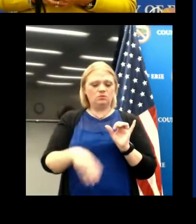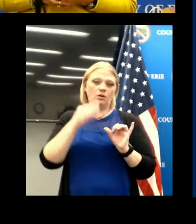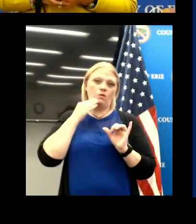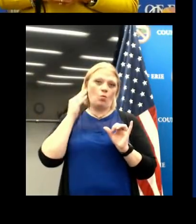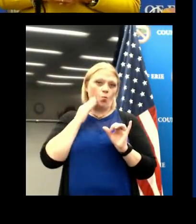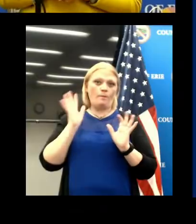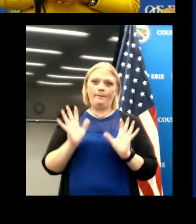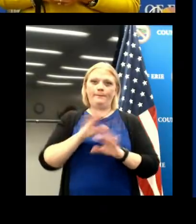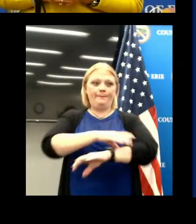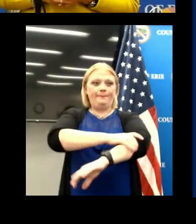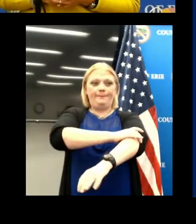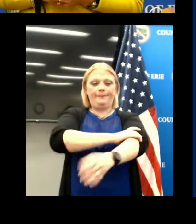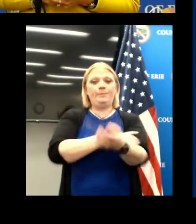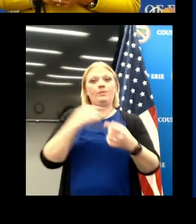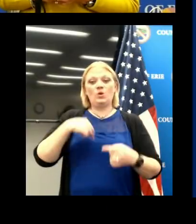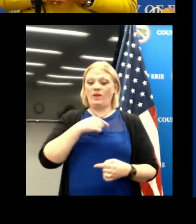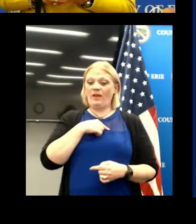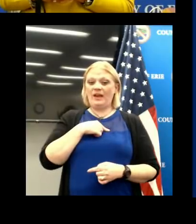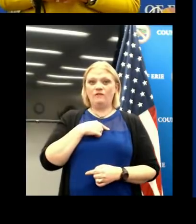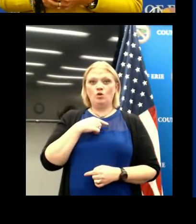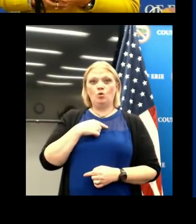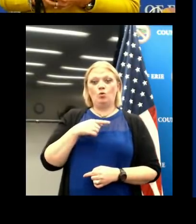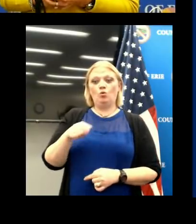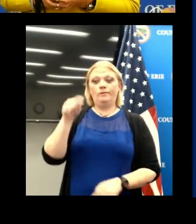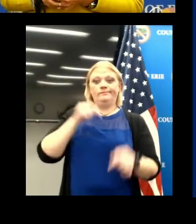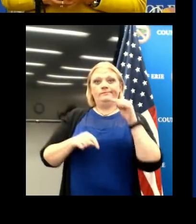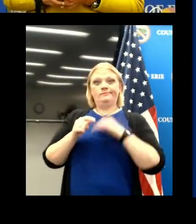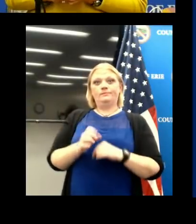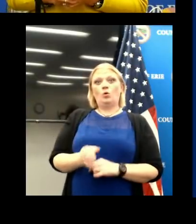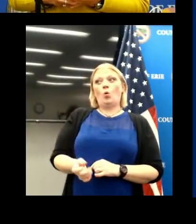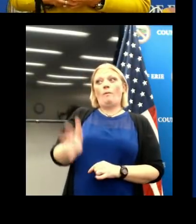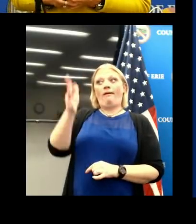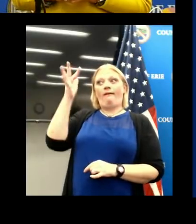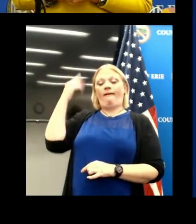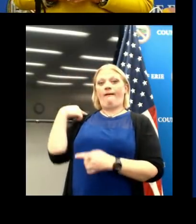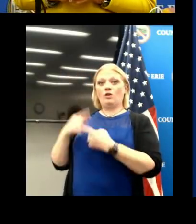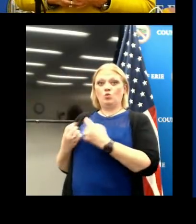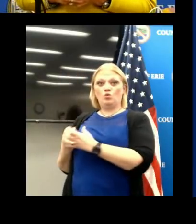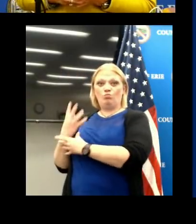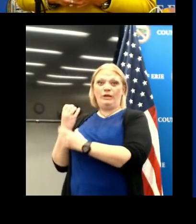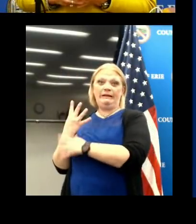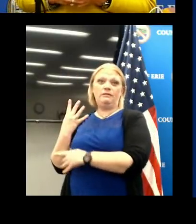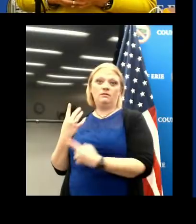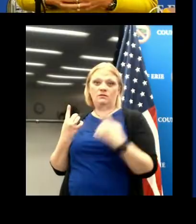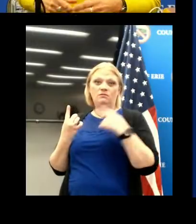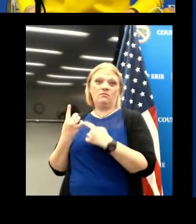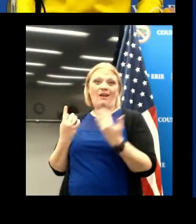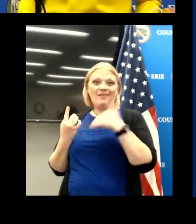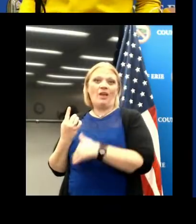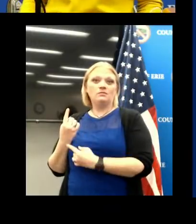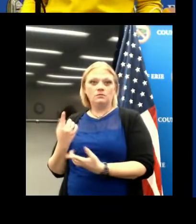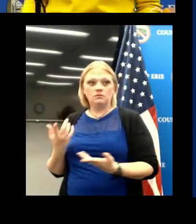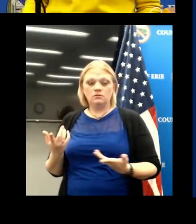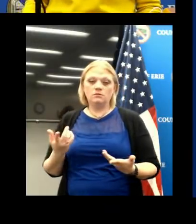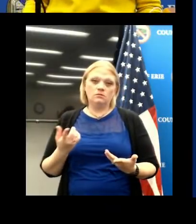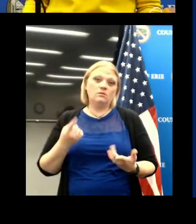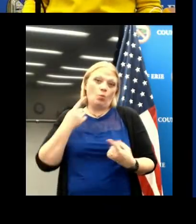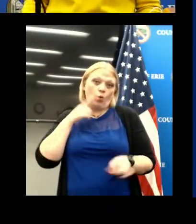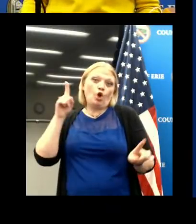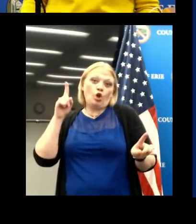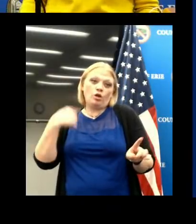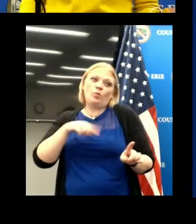hunker down. We have to go back to what we were doing in the spring because that worked. We know what works, and we have to start doing that